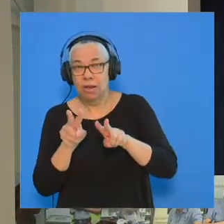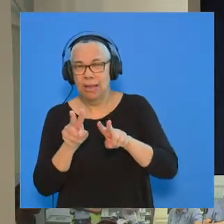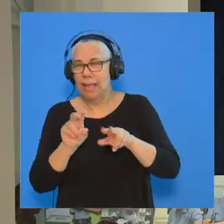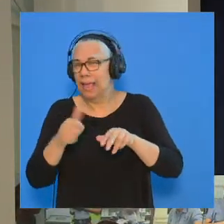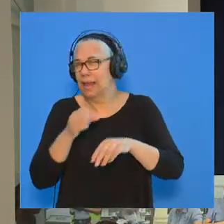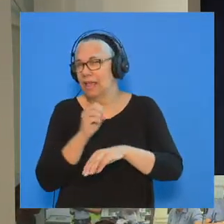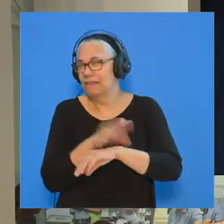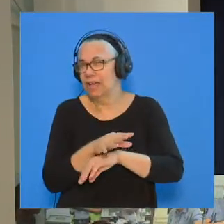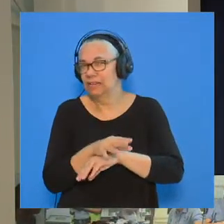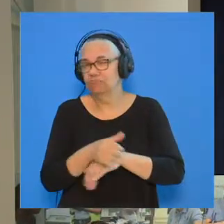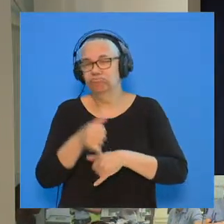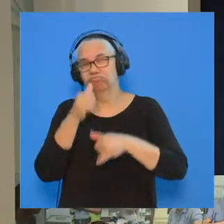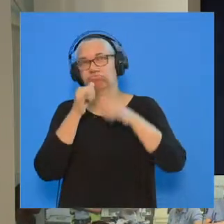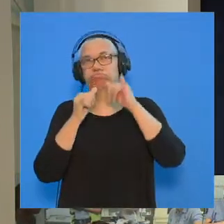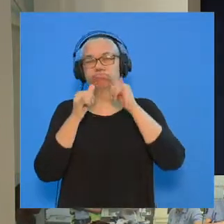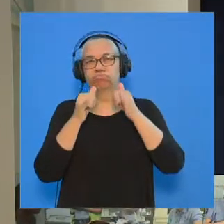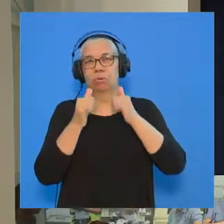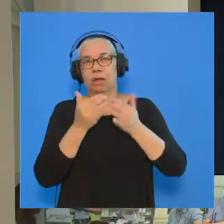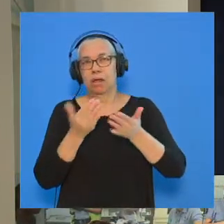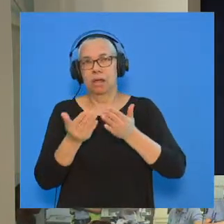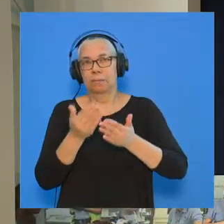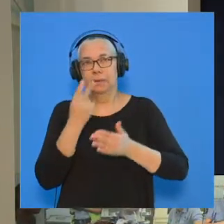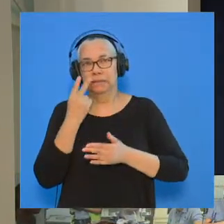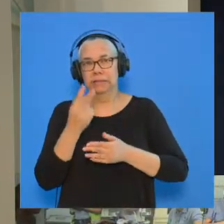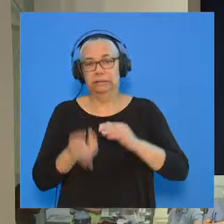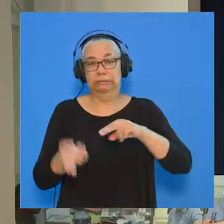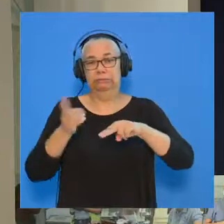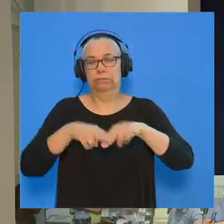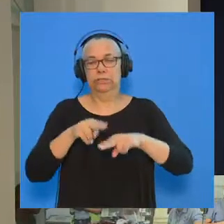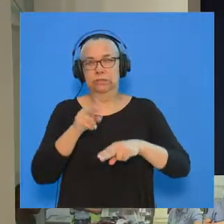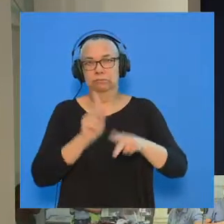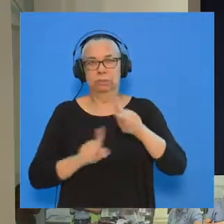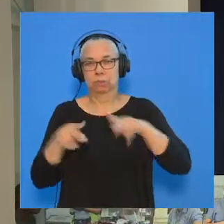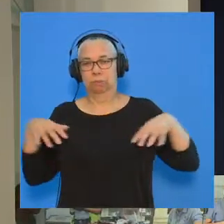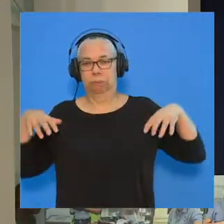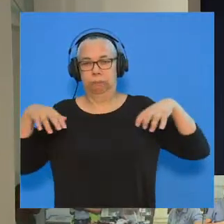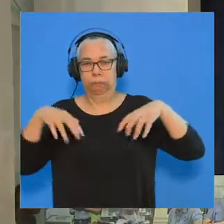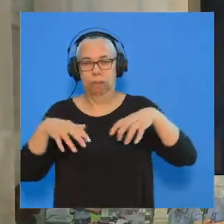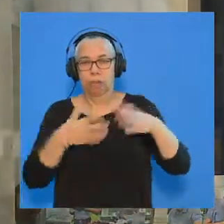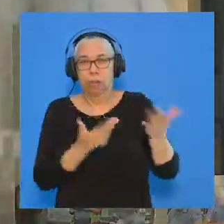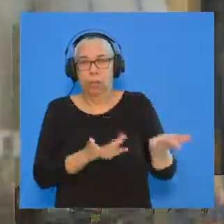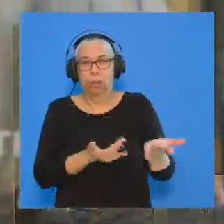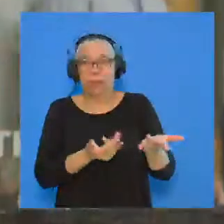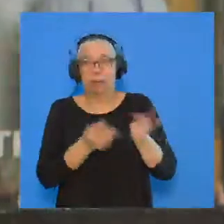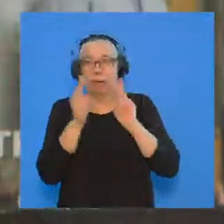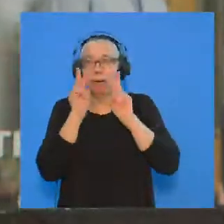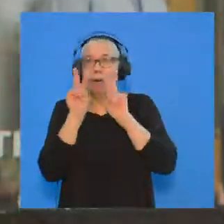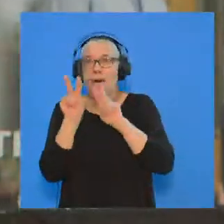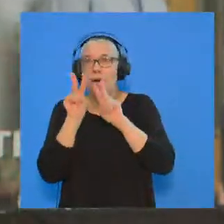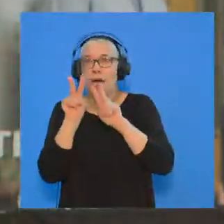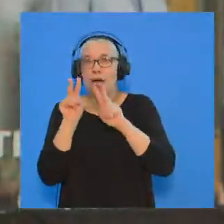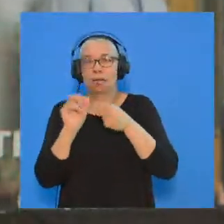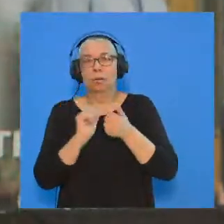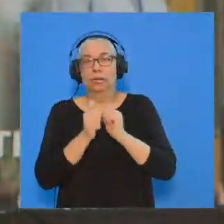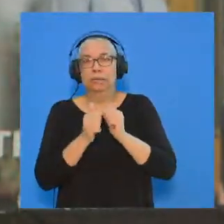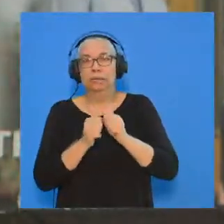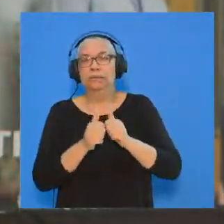advice for bars who are likely to see a surge in patrons waiting to watch the games on TV?